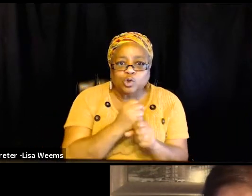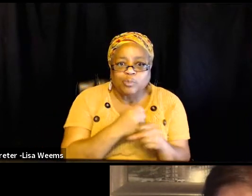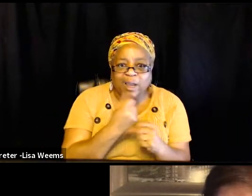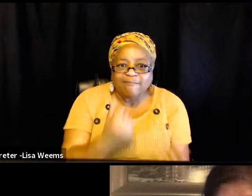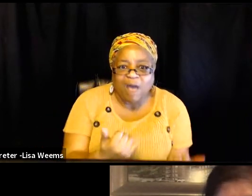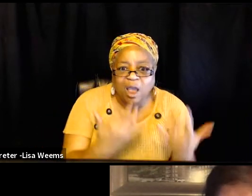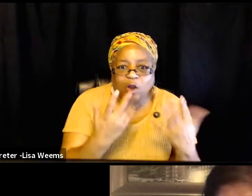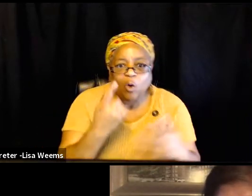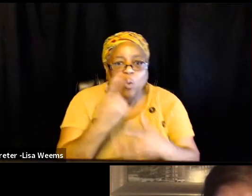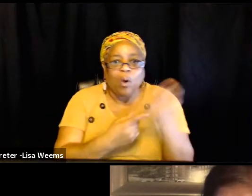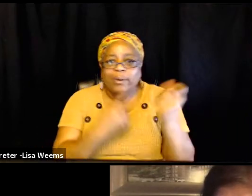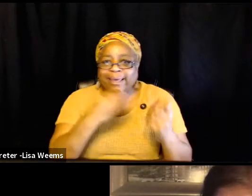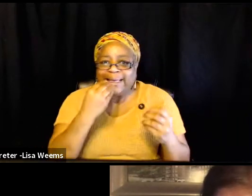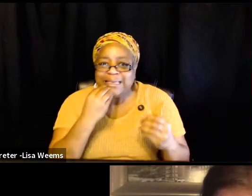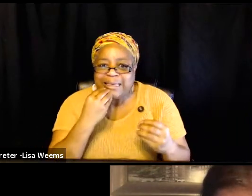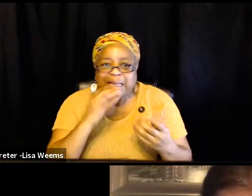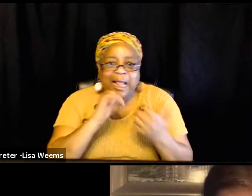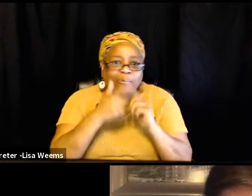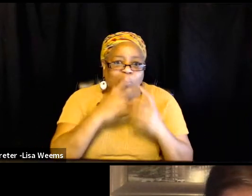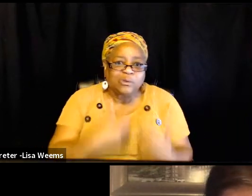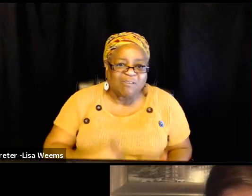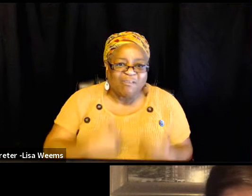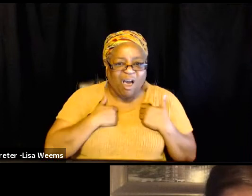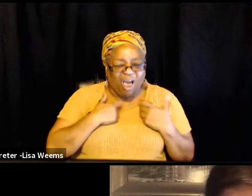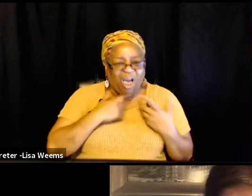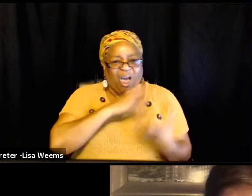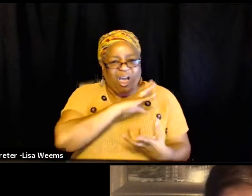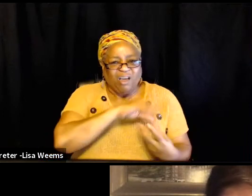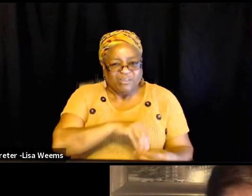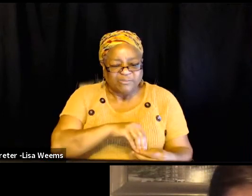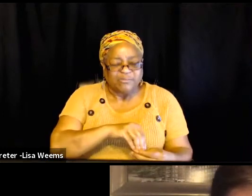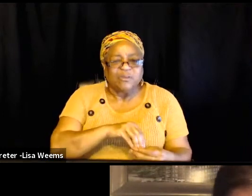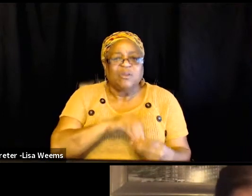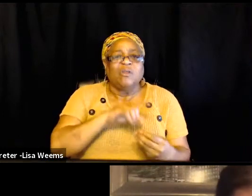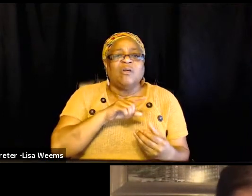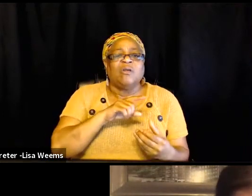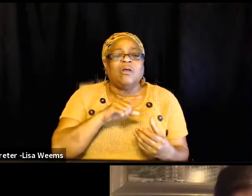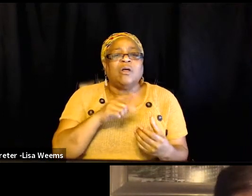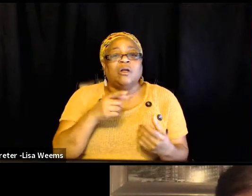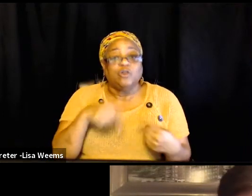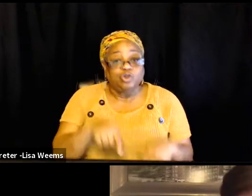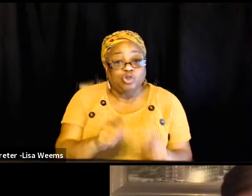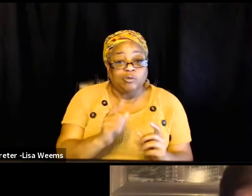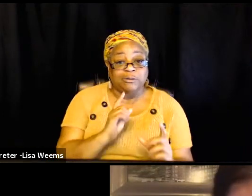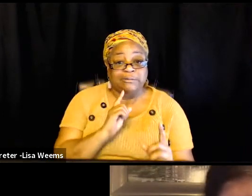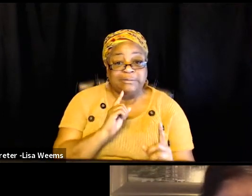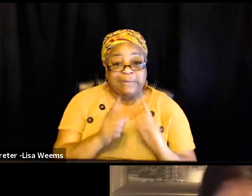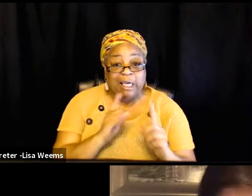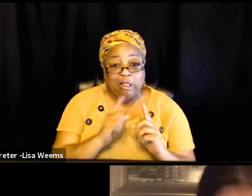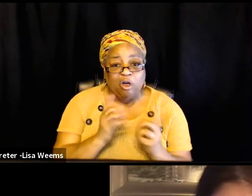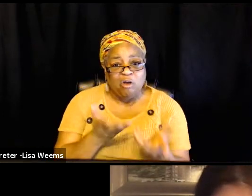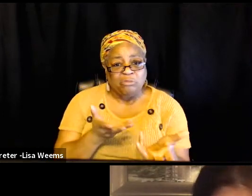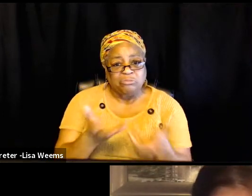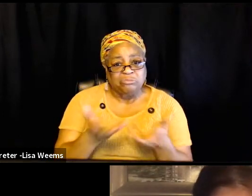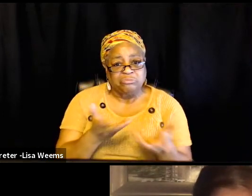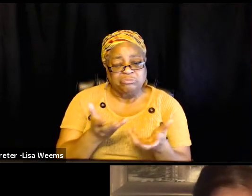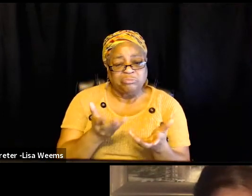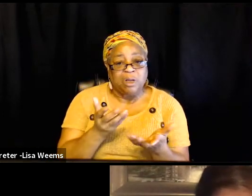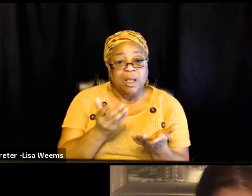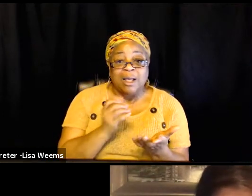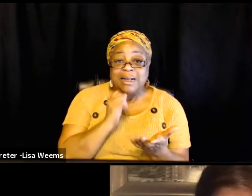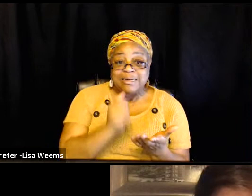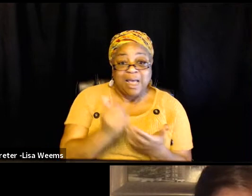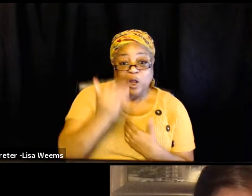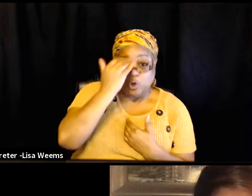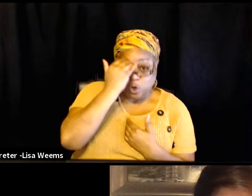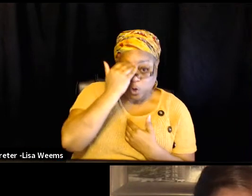survive, you know. And I think those two things are always in dialogue, you know, like this not knowing and the